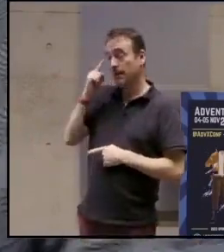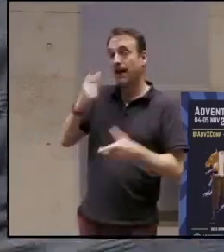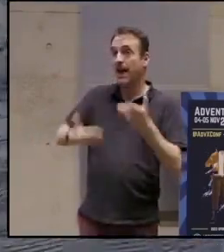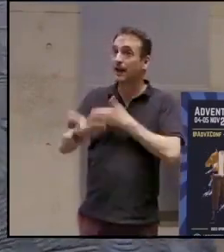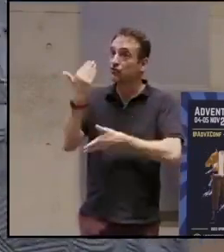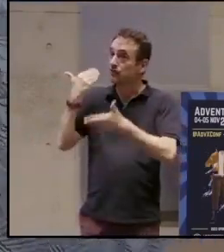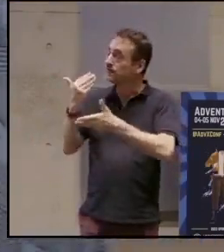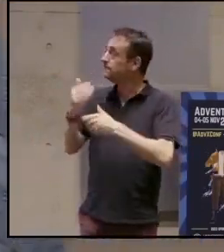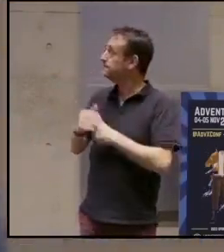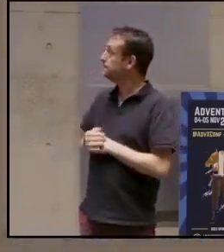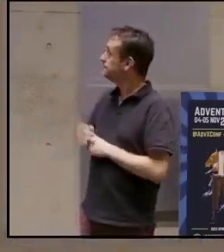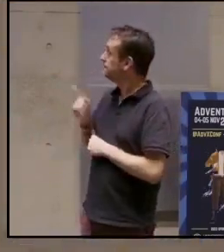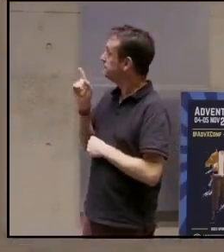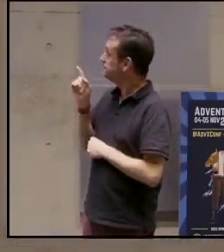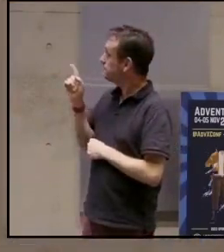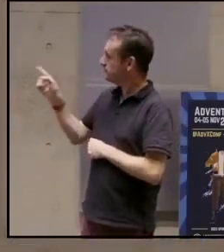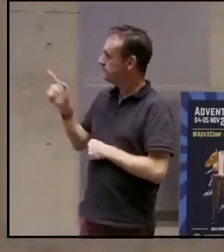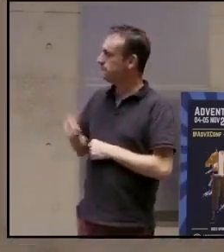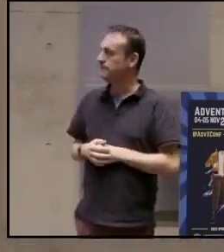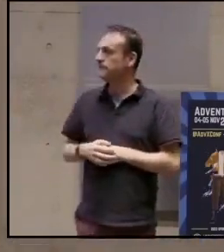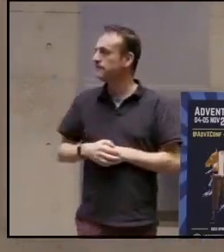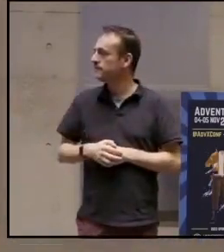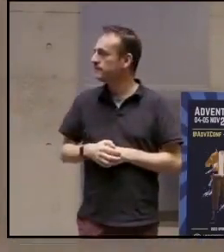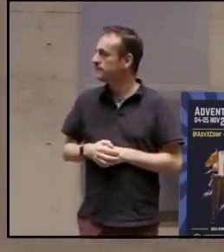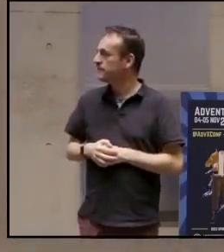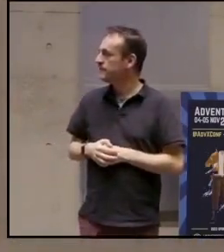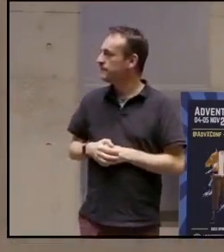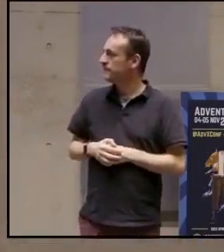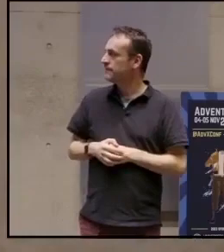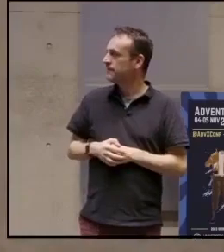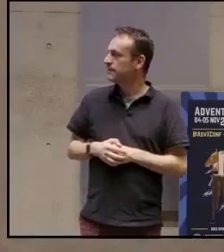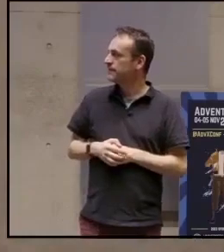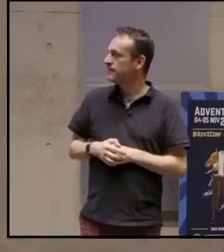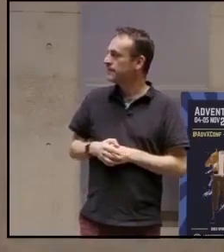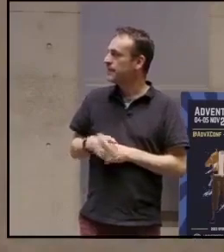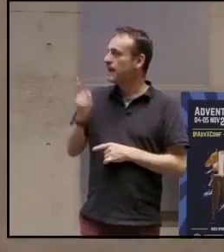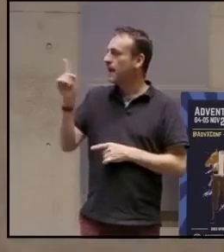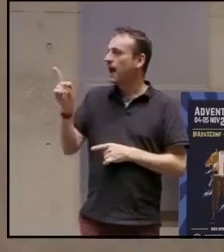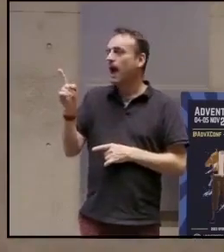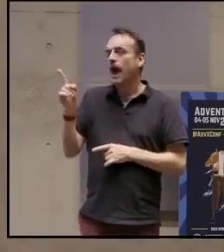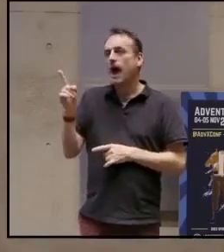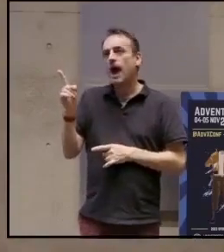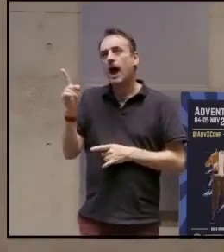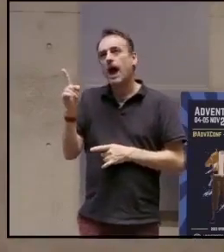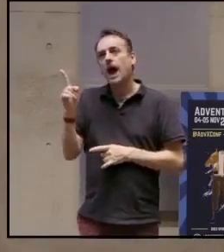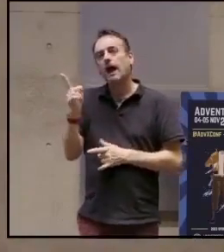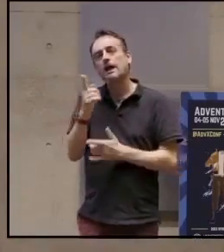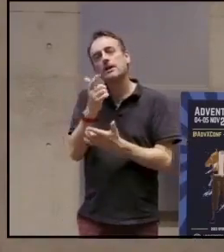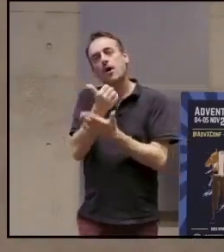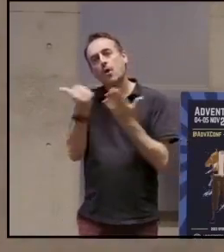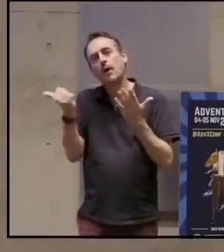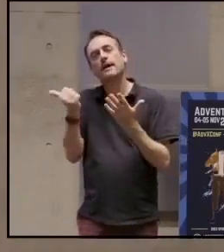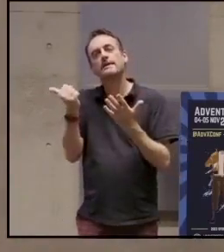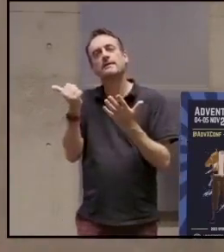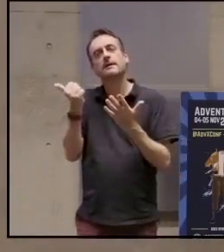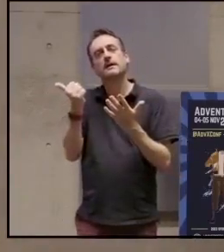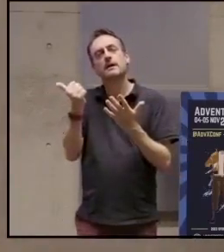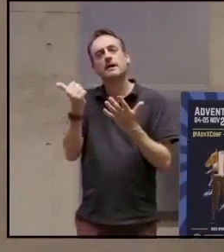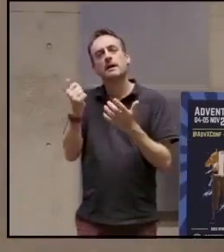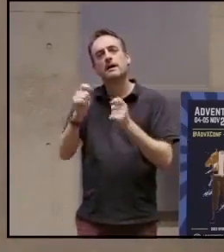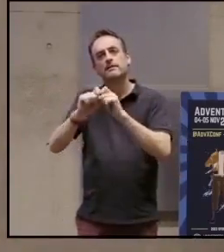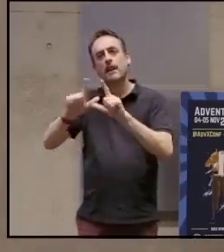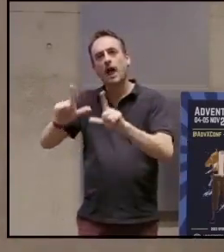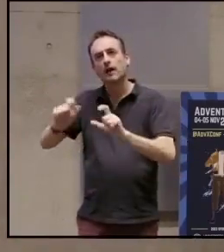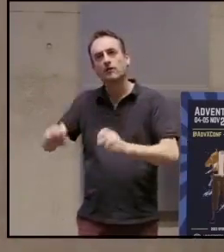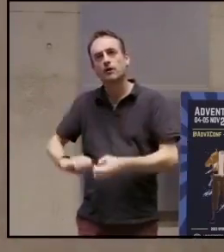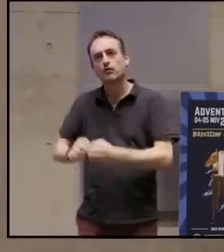done, it'll be a nice picture moment, okay? Because I always take pictures halfway through these slides, and then they just keep going, and then I'm like, if they'd only told